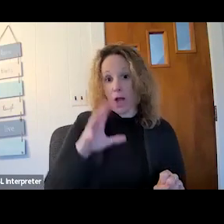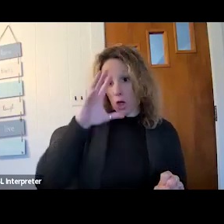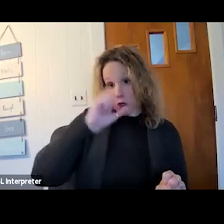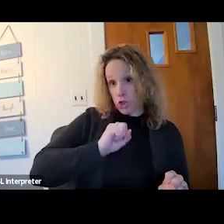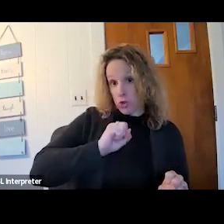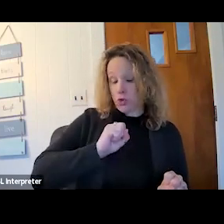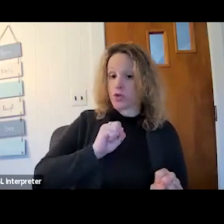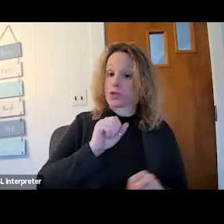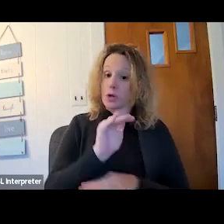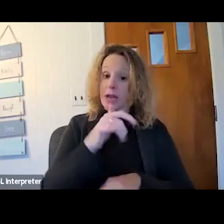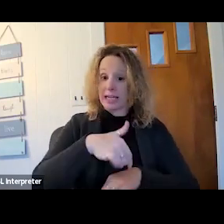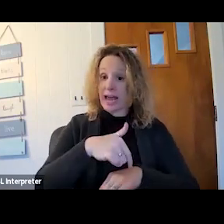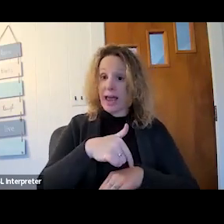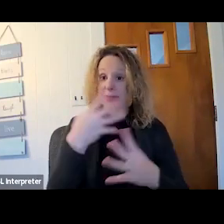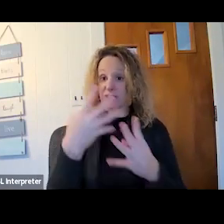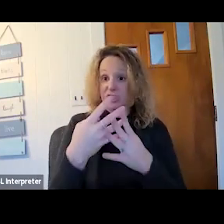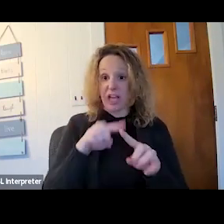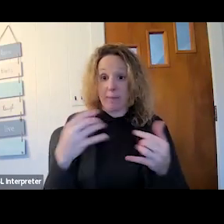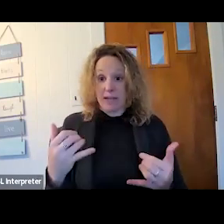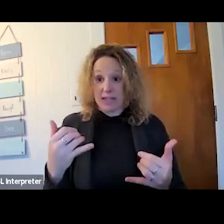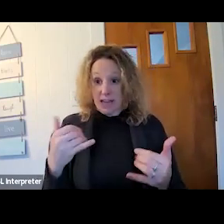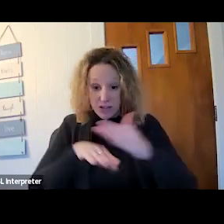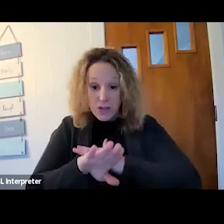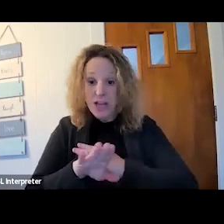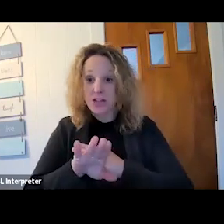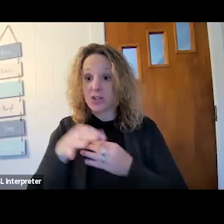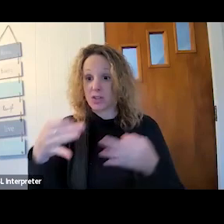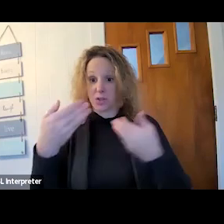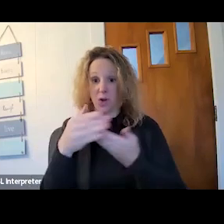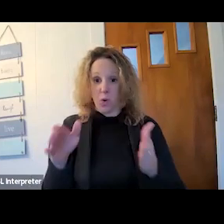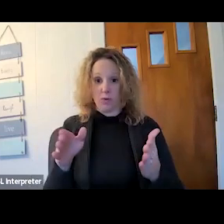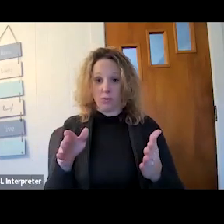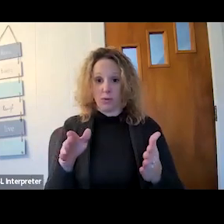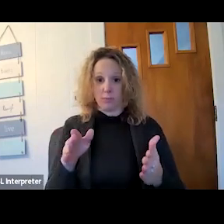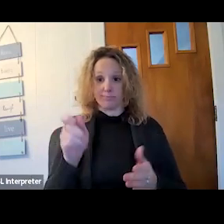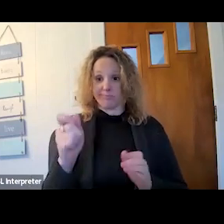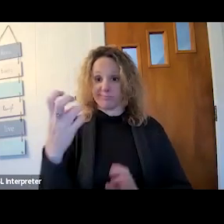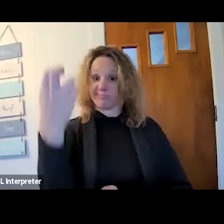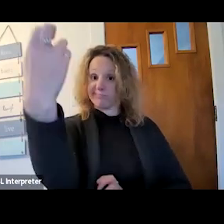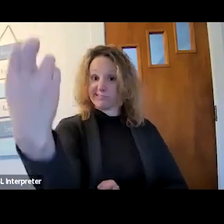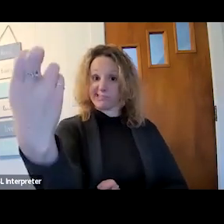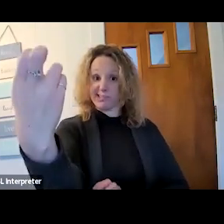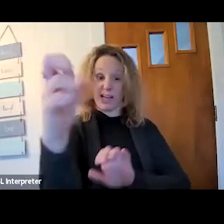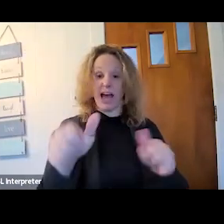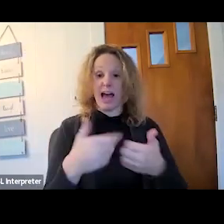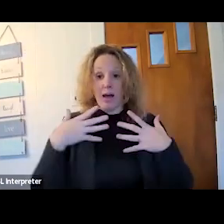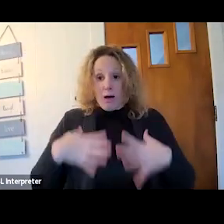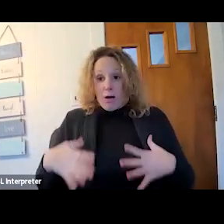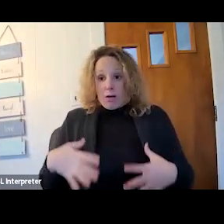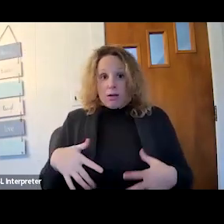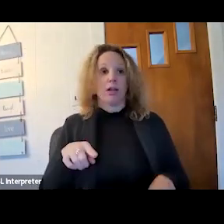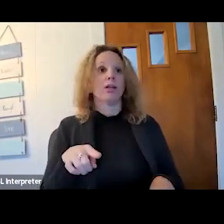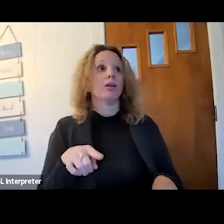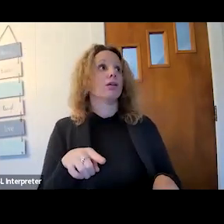in jail. And now you're walking into a courtroom where the judge sits up top, everybody's in a suit, and you don't know